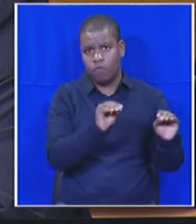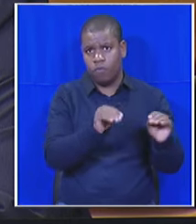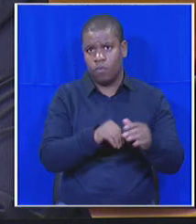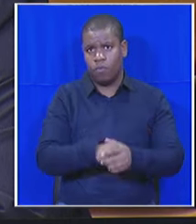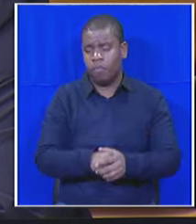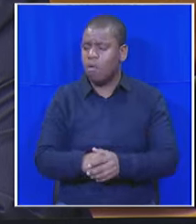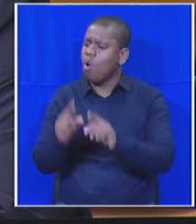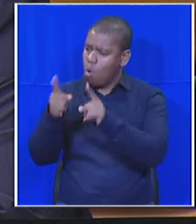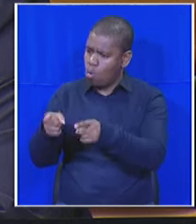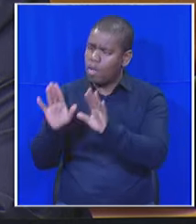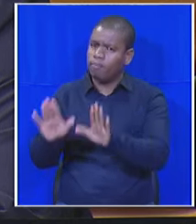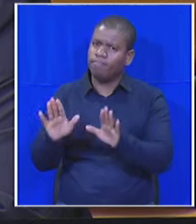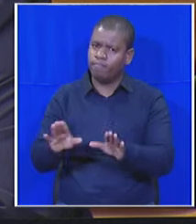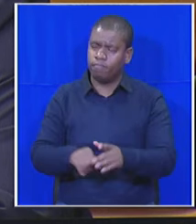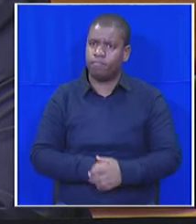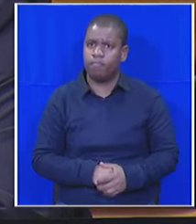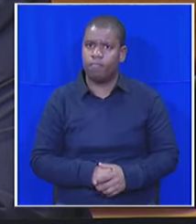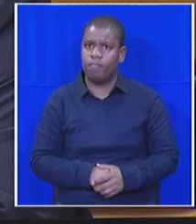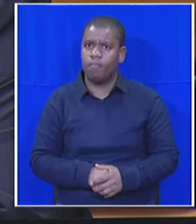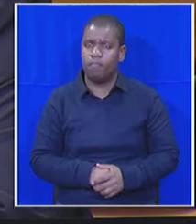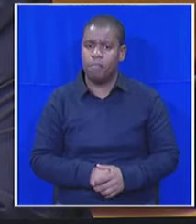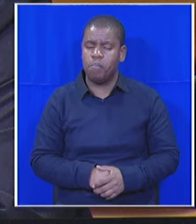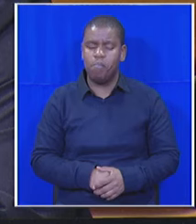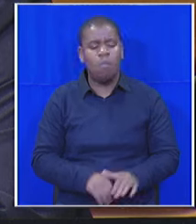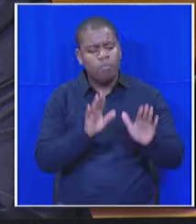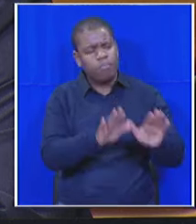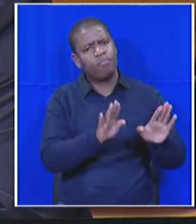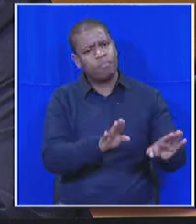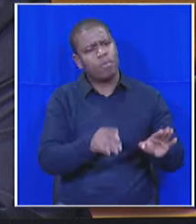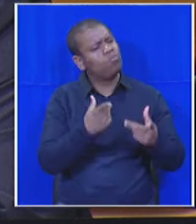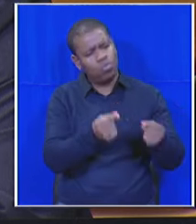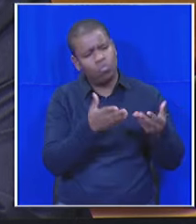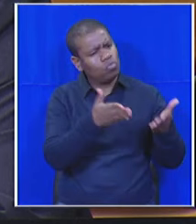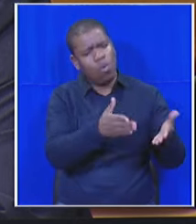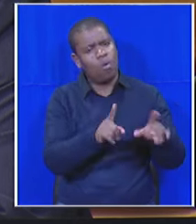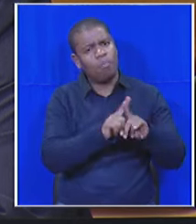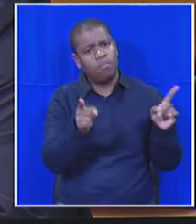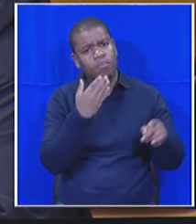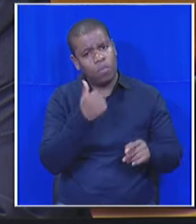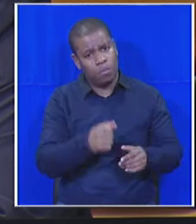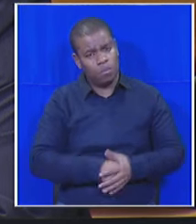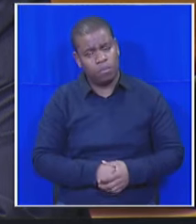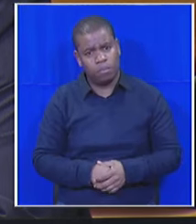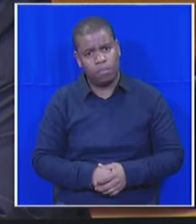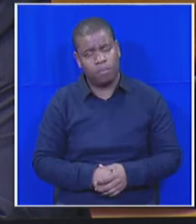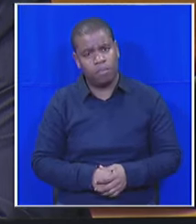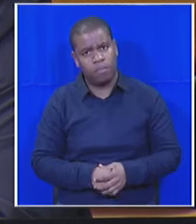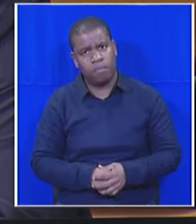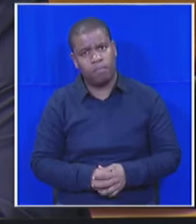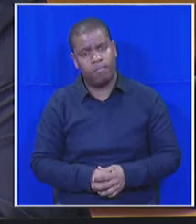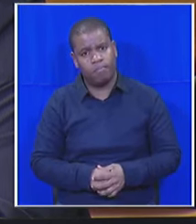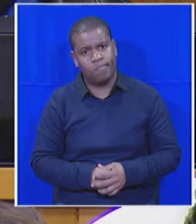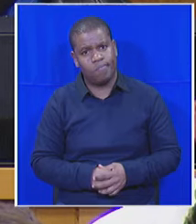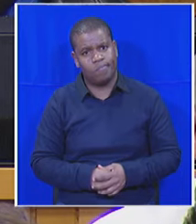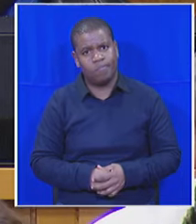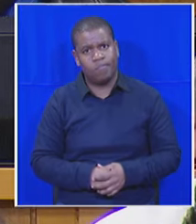Order, honourable member. Order, honourable member. You can't do the wrong as well. Honourable member.